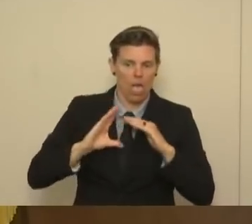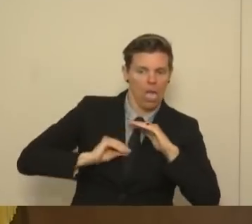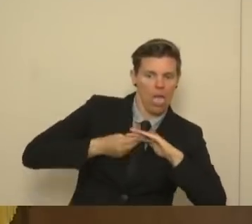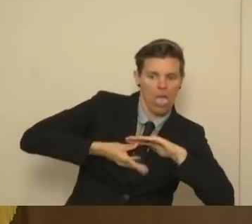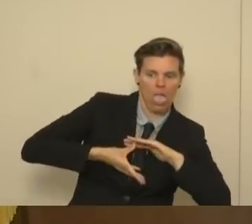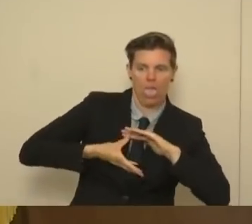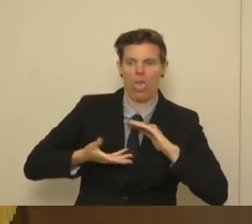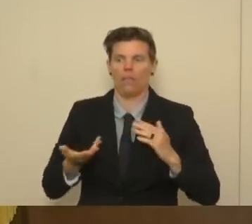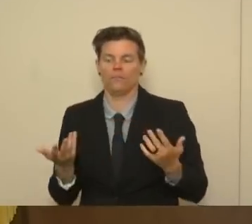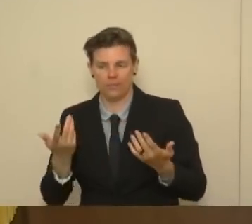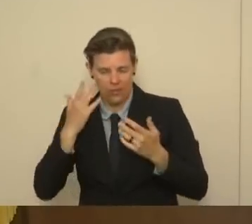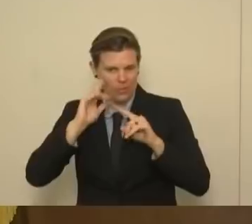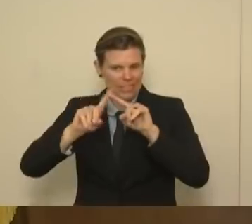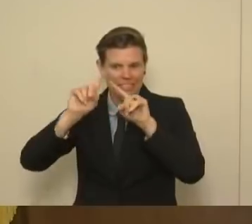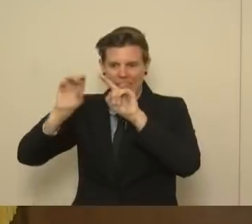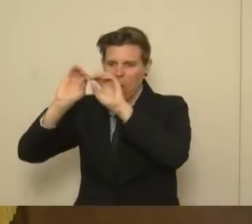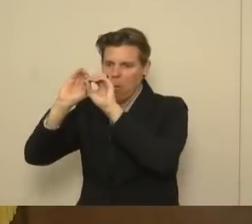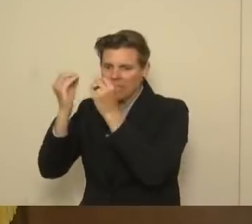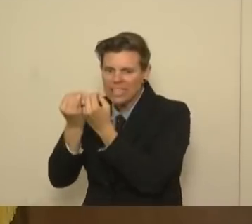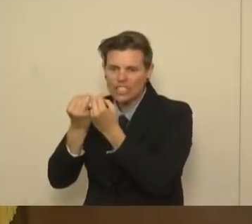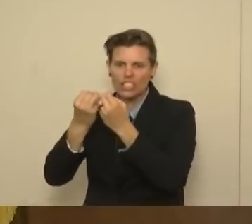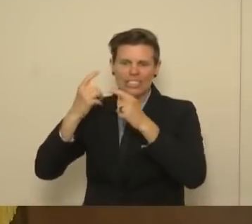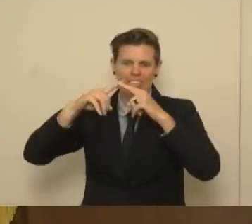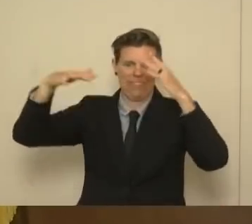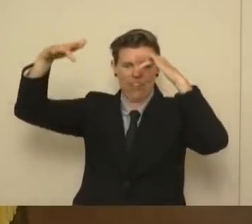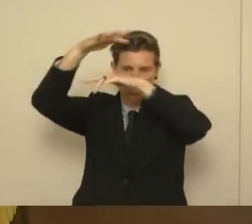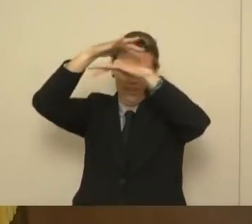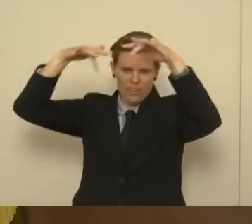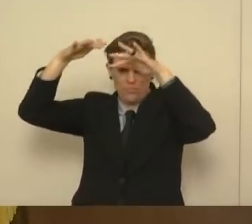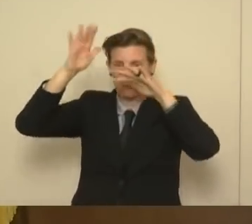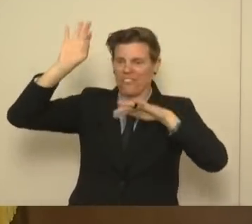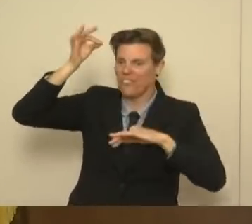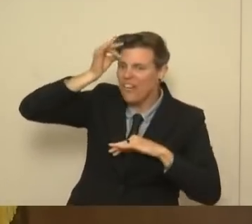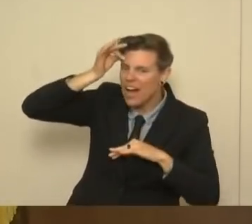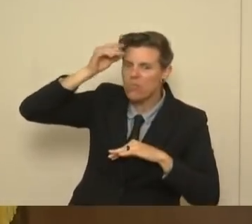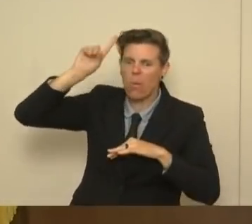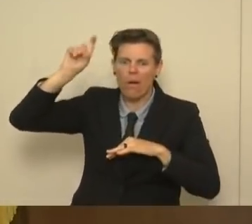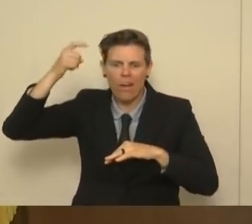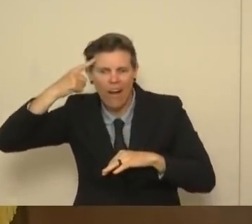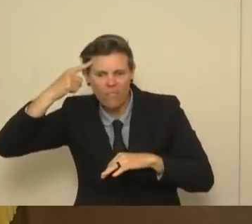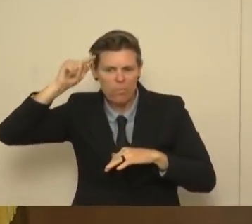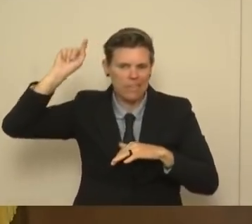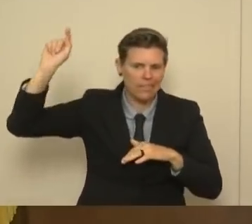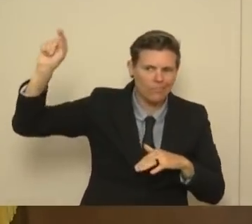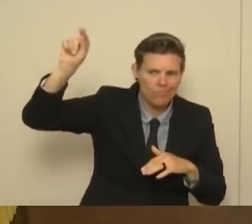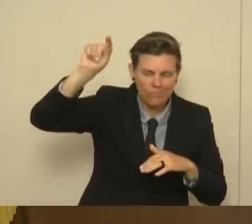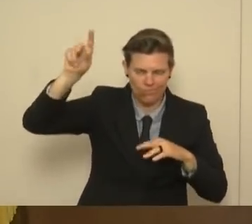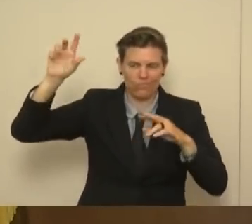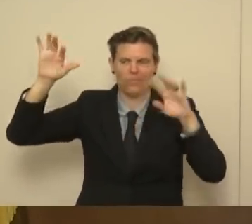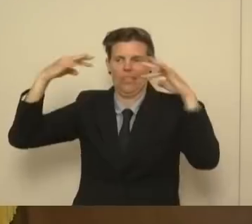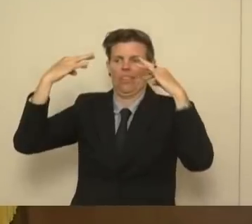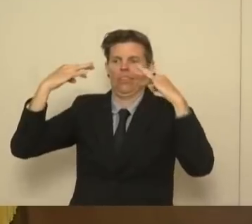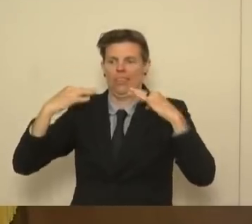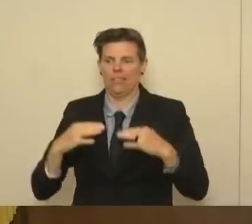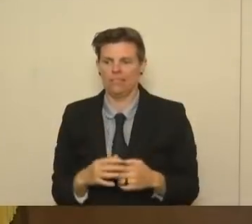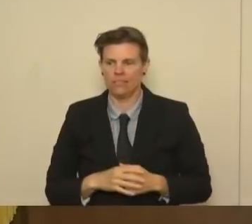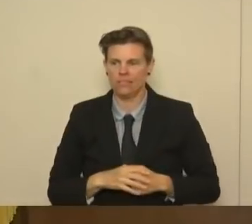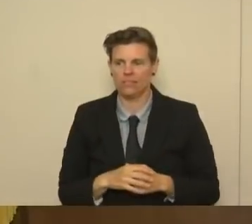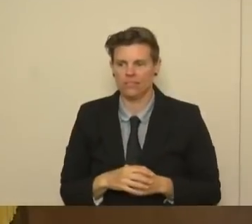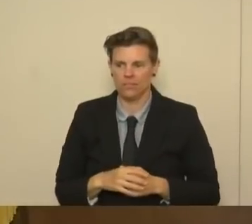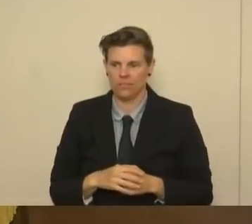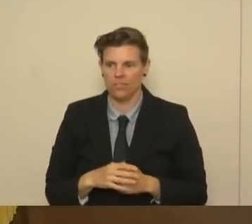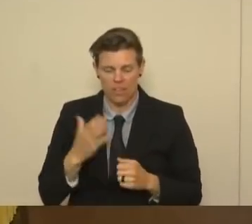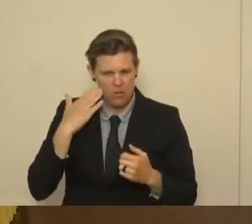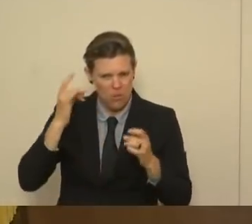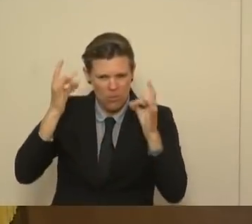entities and organizations and even the federal government, frankly, today is mind-numbing, and it's so inappropriate